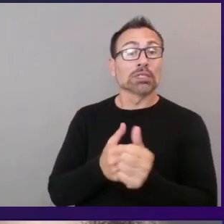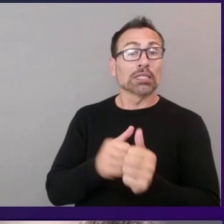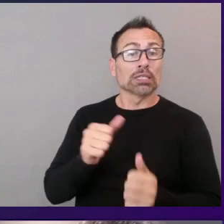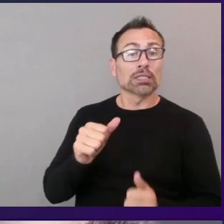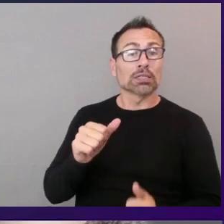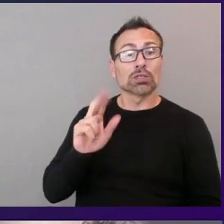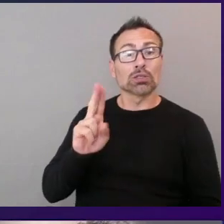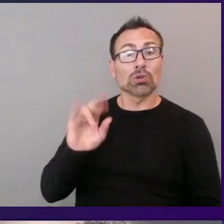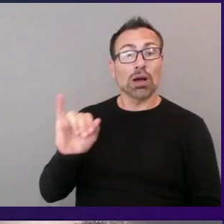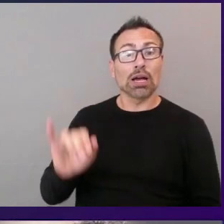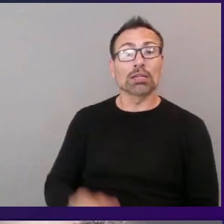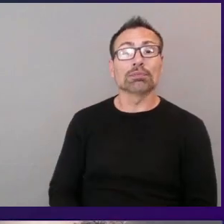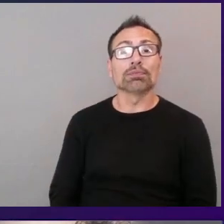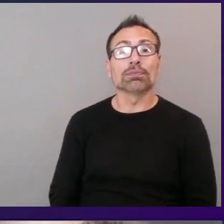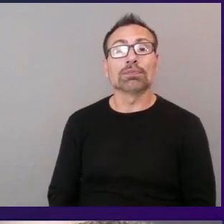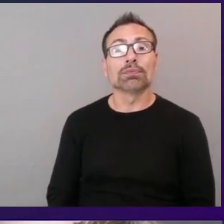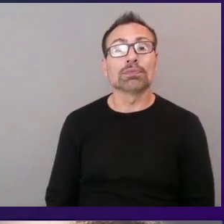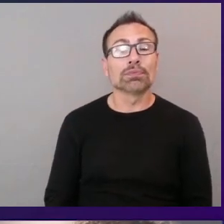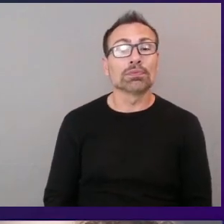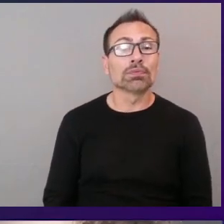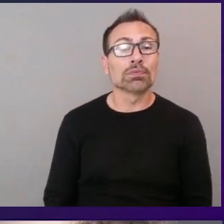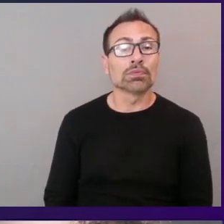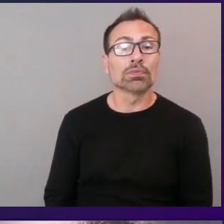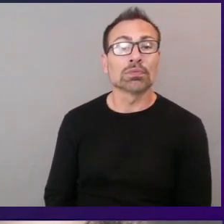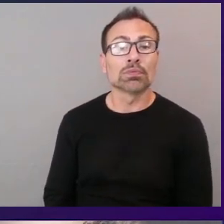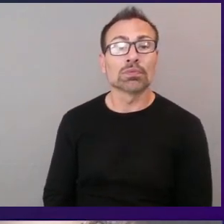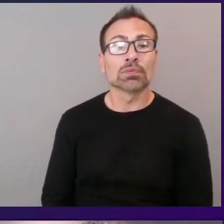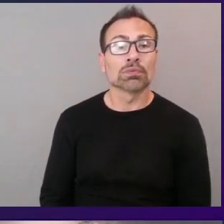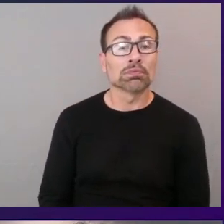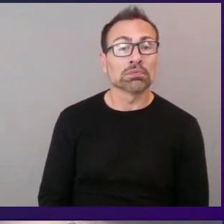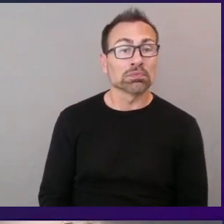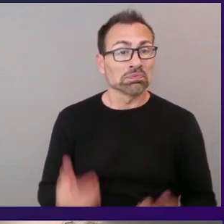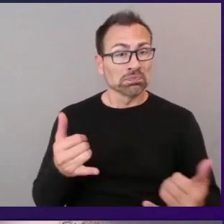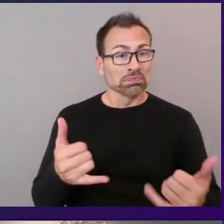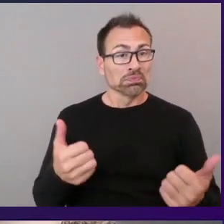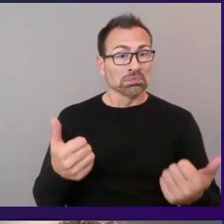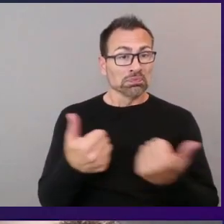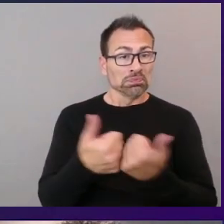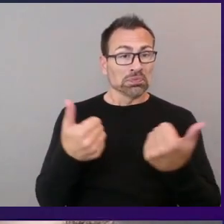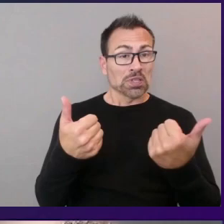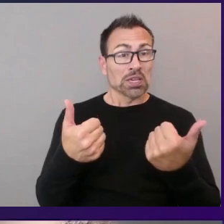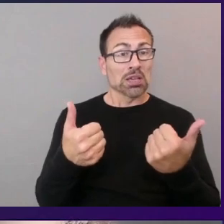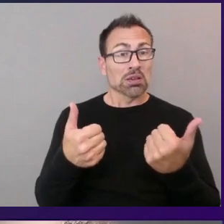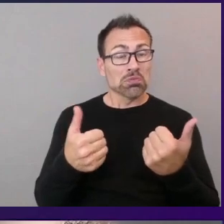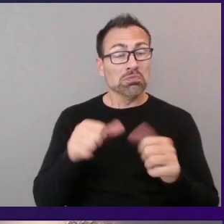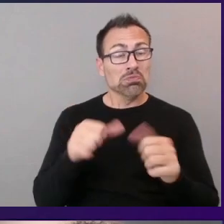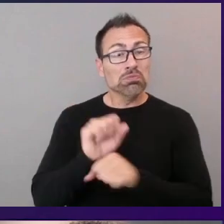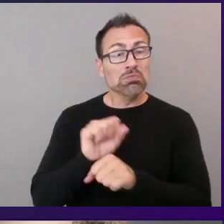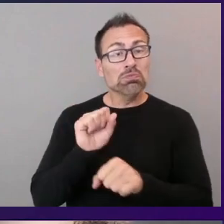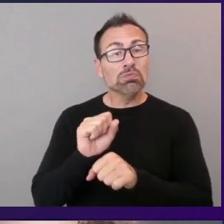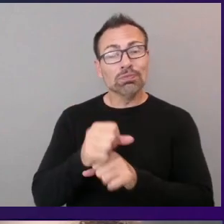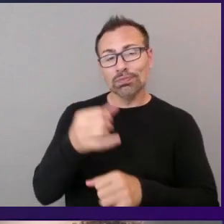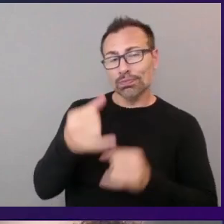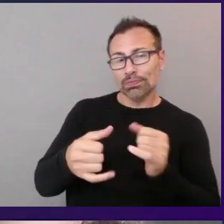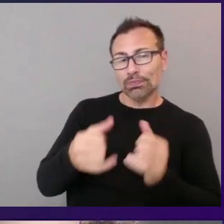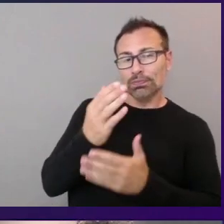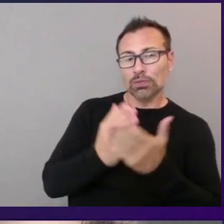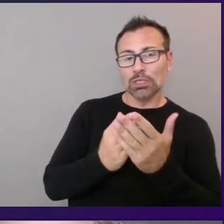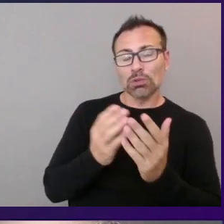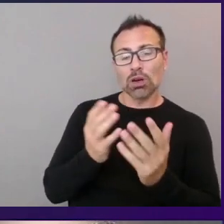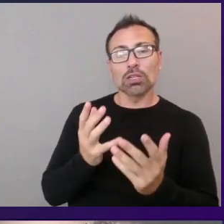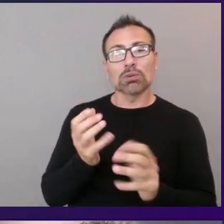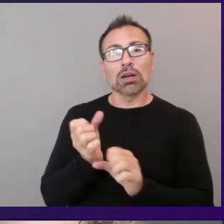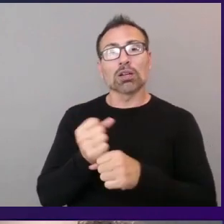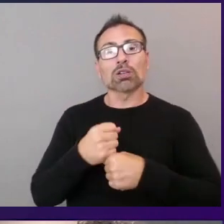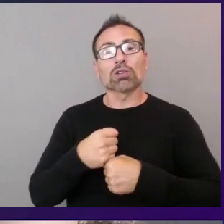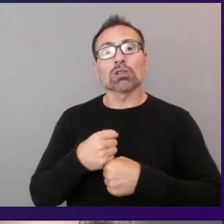Now, game is working. The last part is about creating a leaderboard with